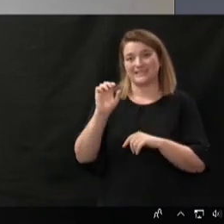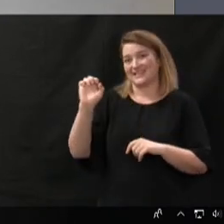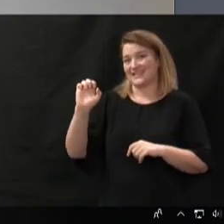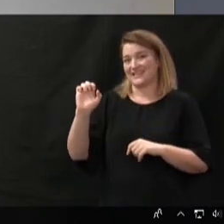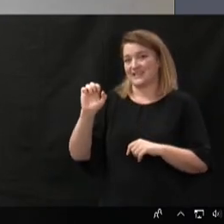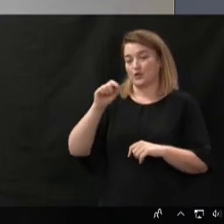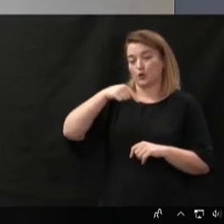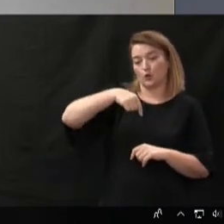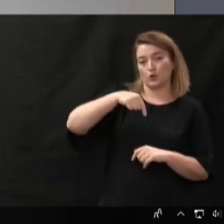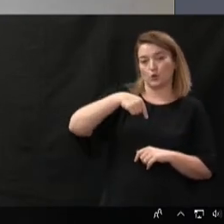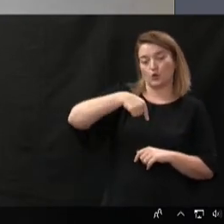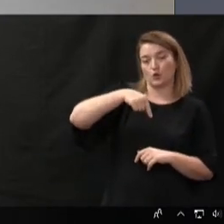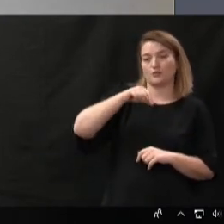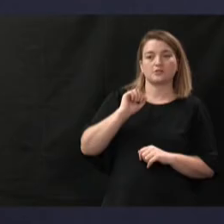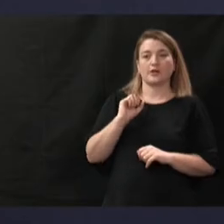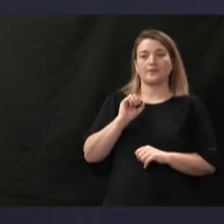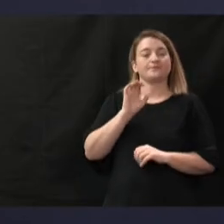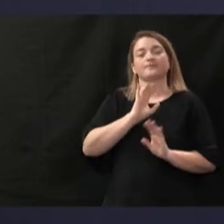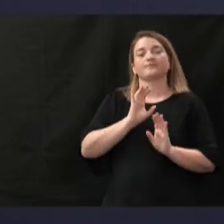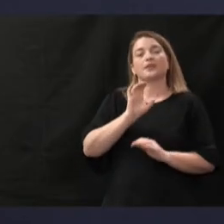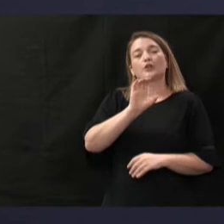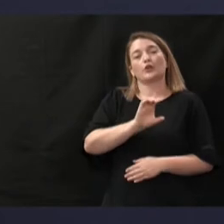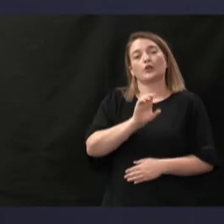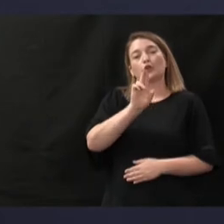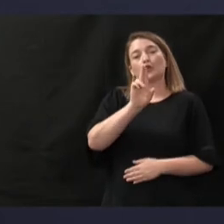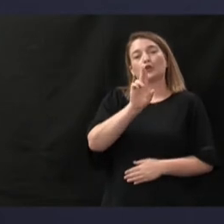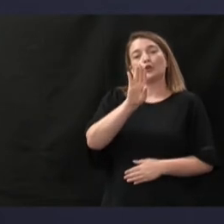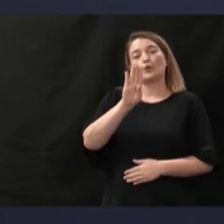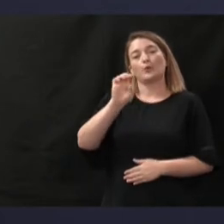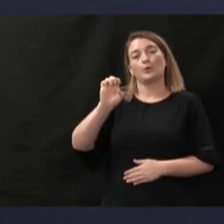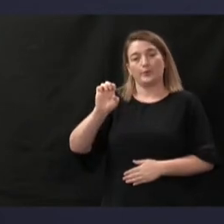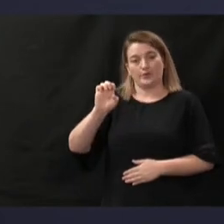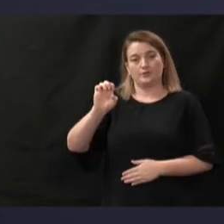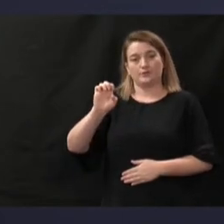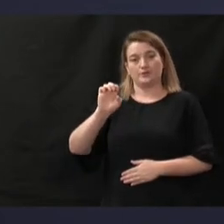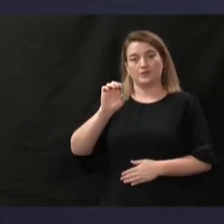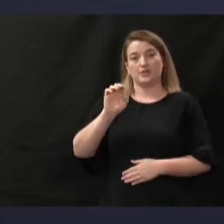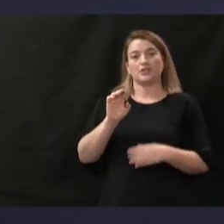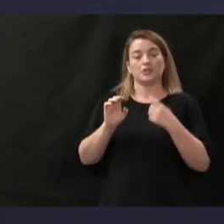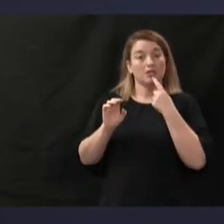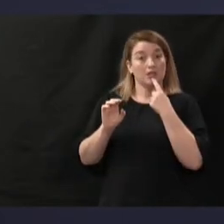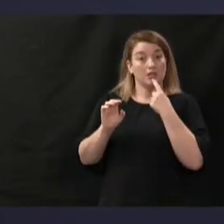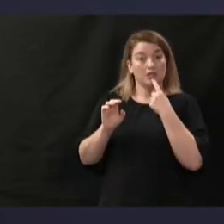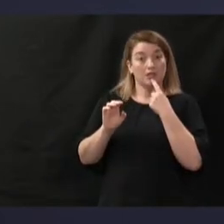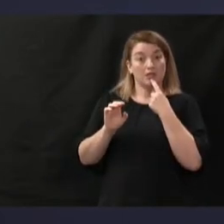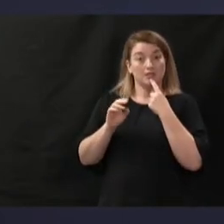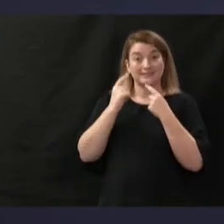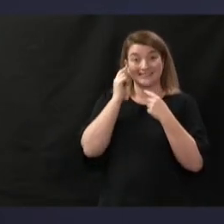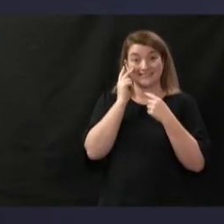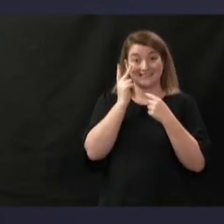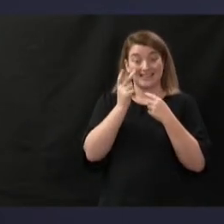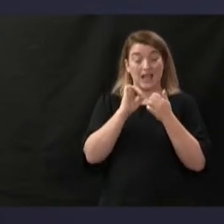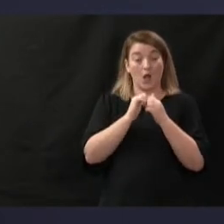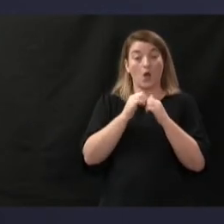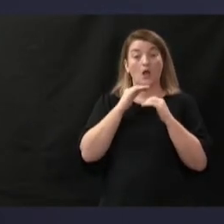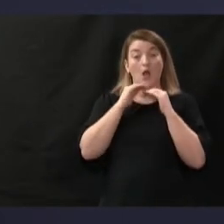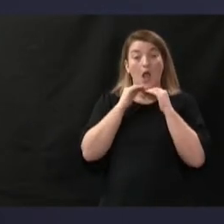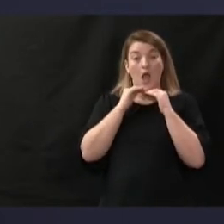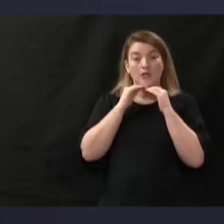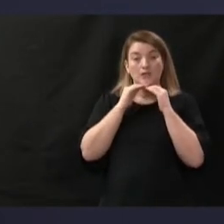everybody say cube and watch what your mouth is doing. Cube. Do you see how that chin is going down?